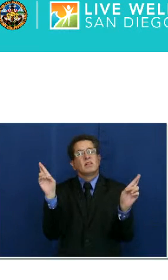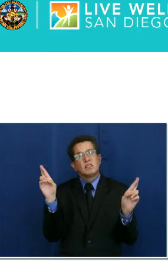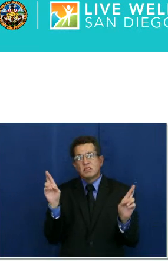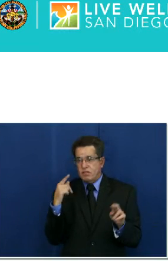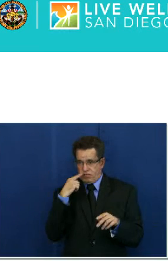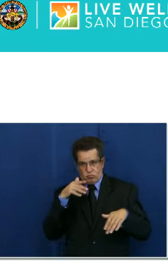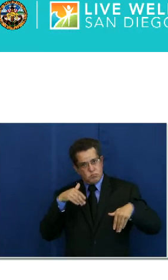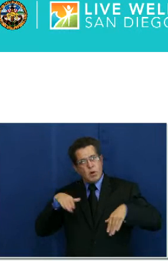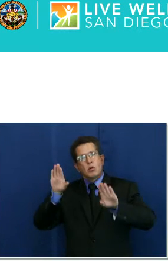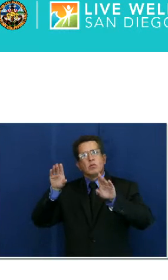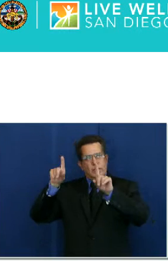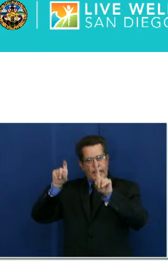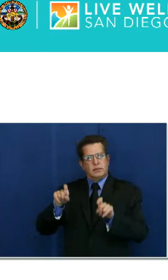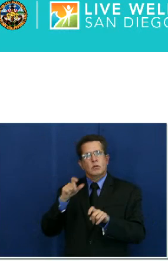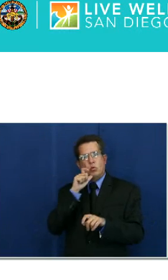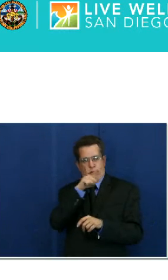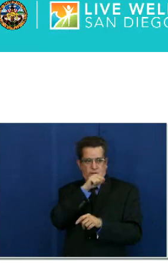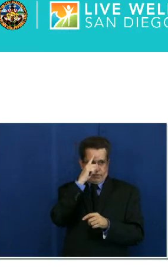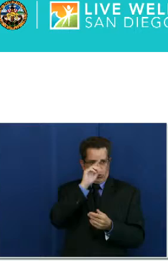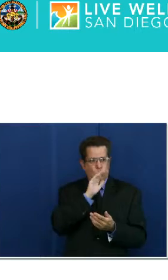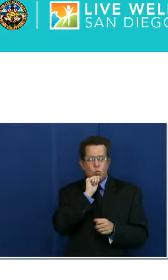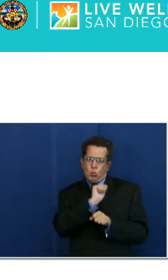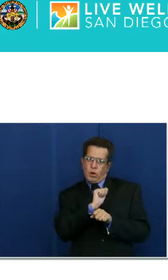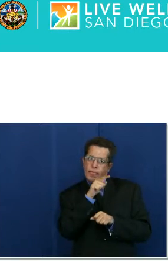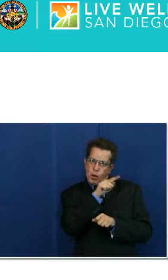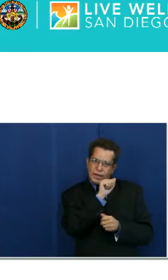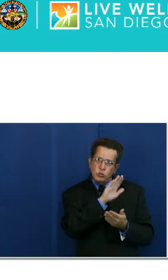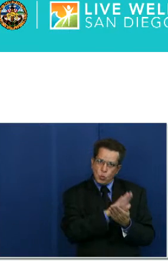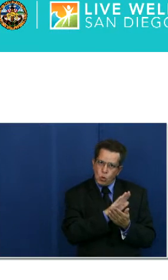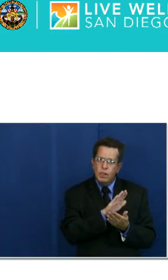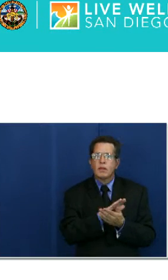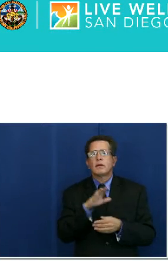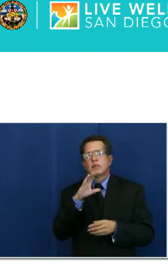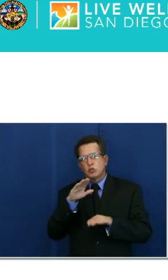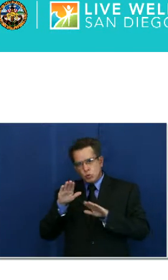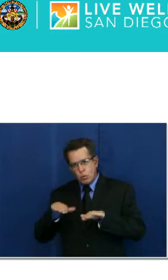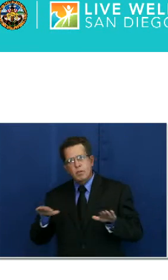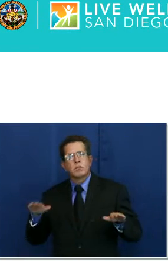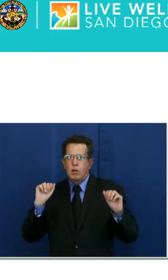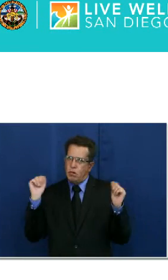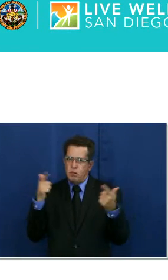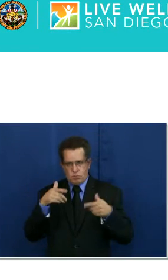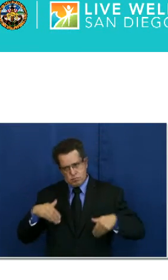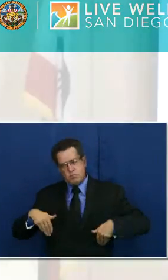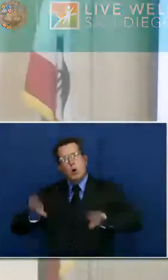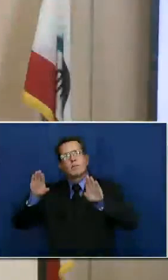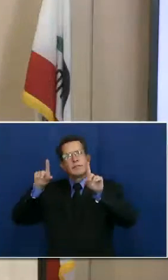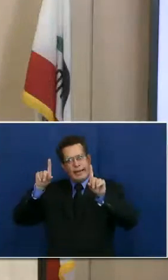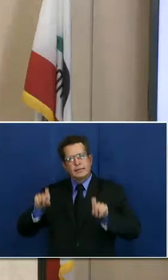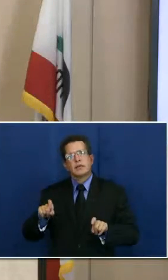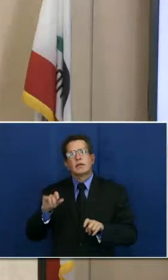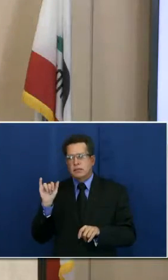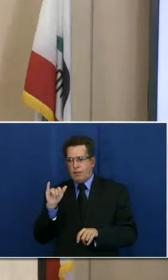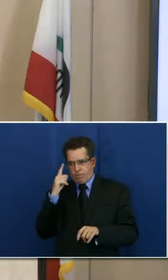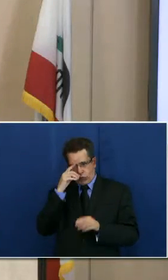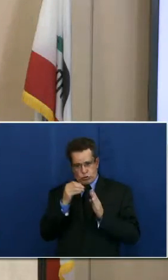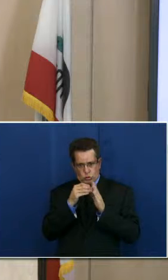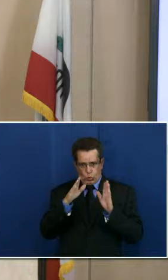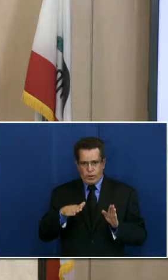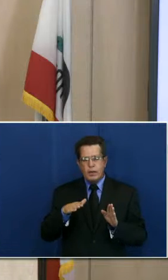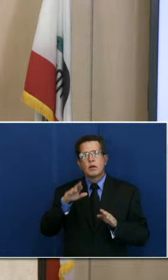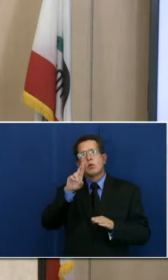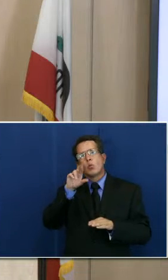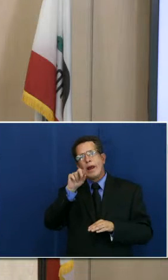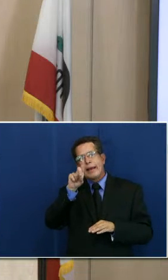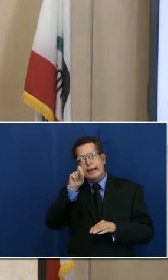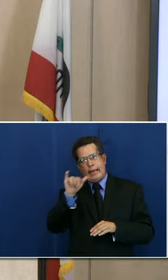to school personnel. And again, we are, even though it's not a requirement, we are working to make testing available to students, both our Rady